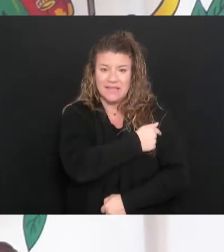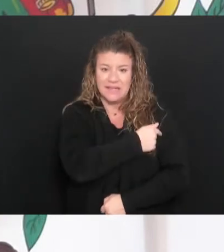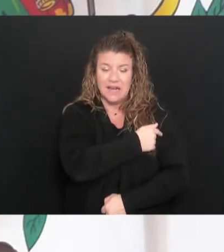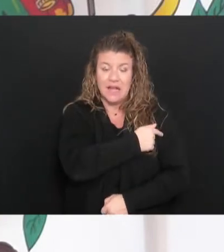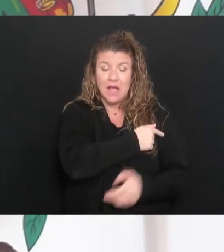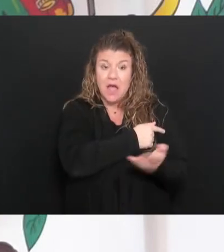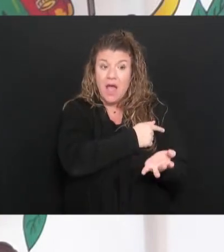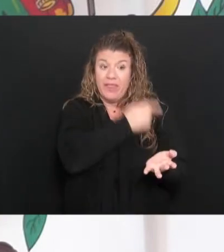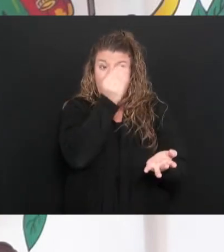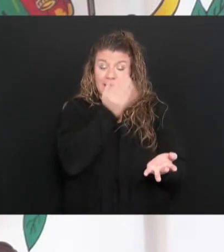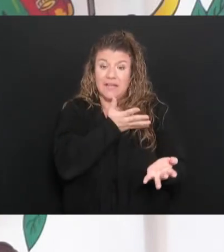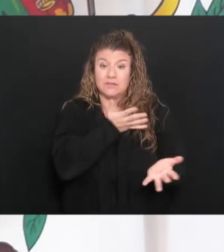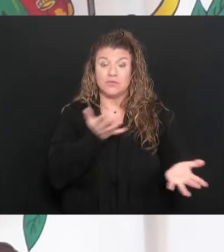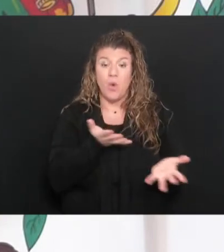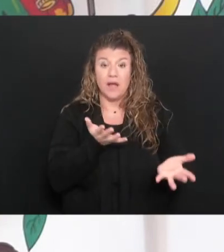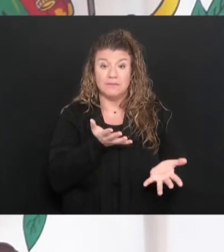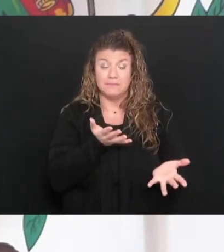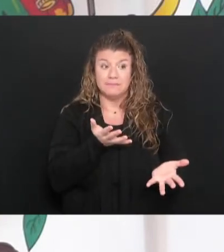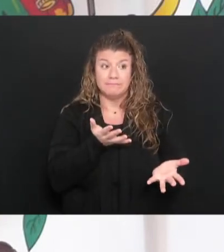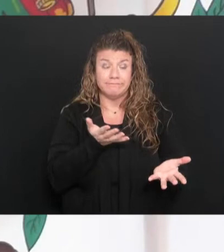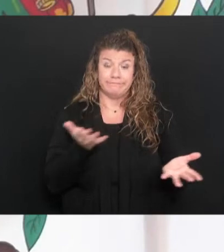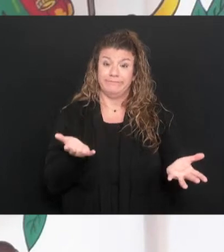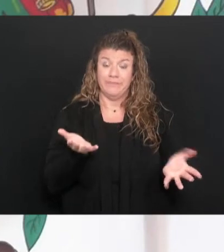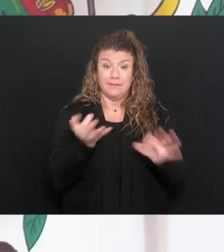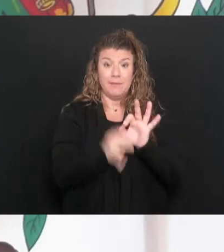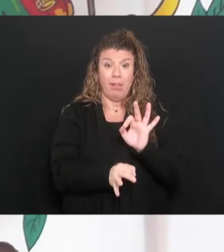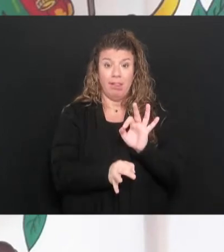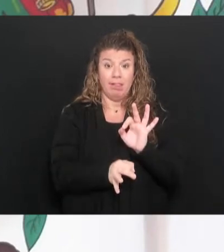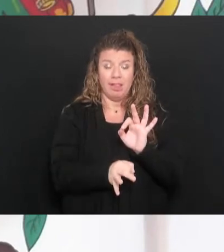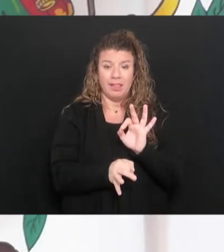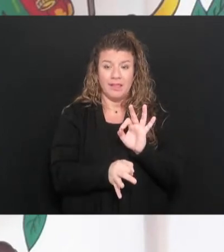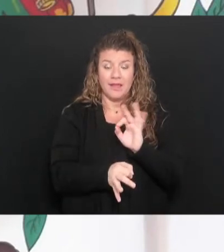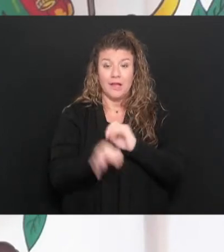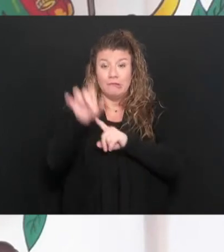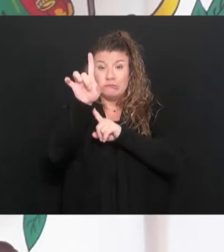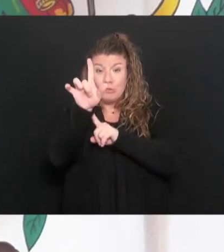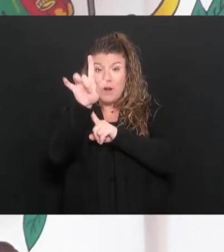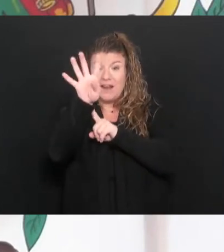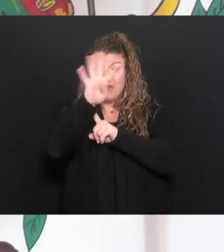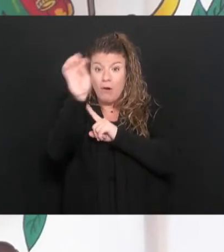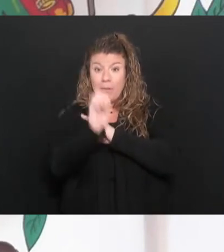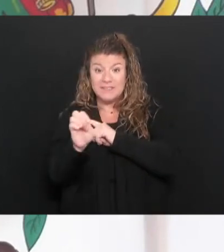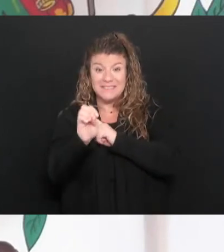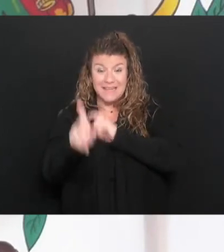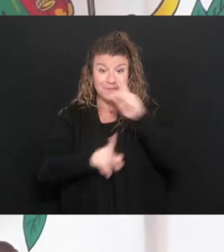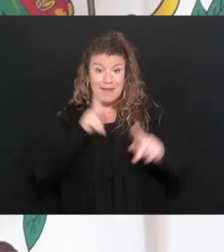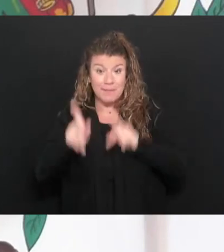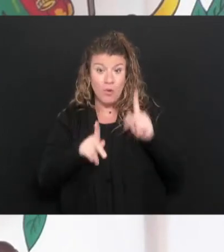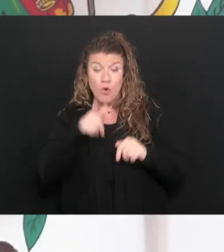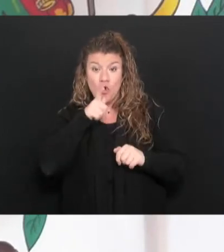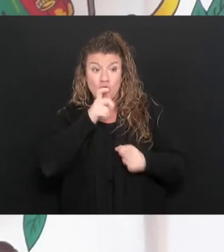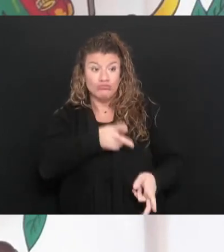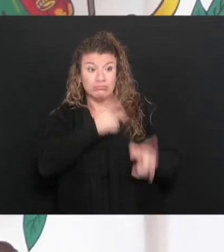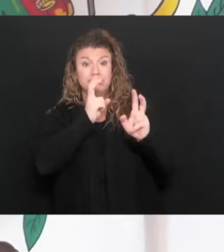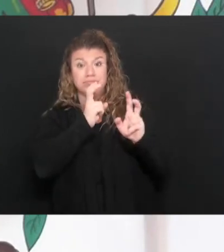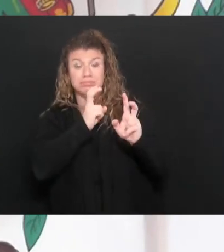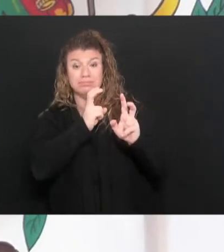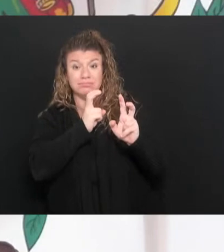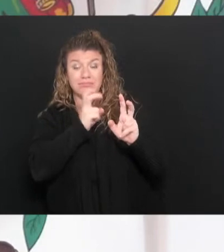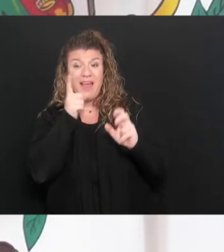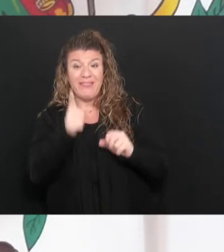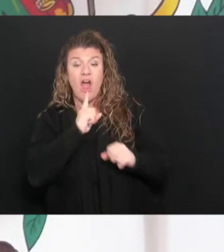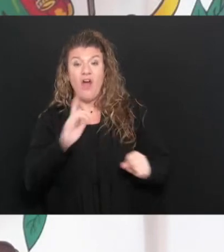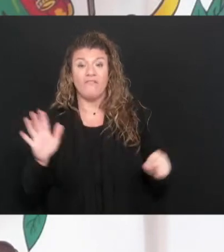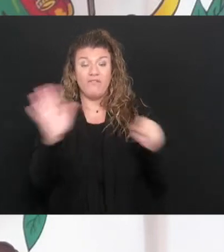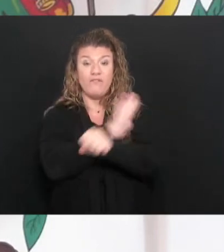tell us? I mean, it tells us really easy that there's 24% of those people that are hospitalized that are